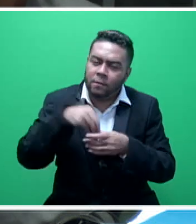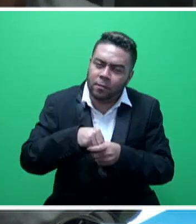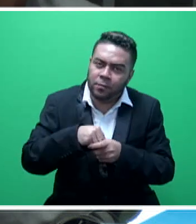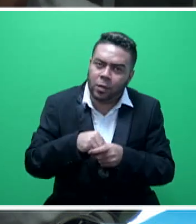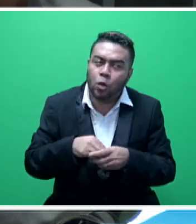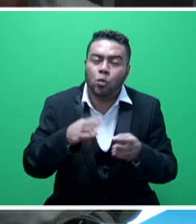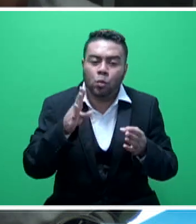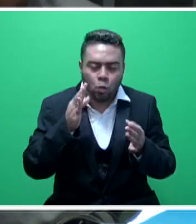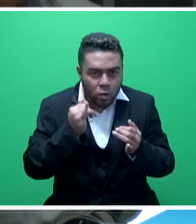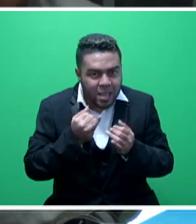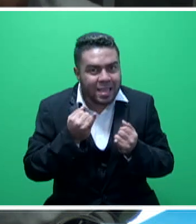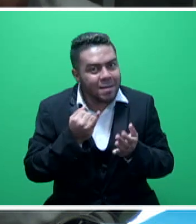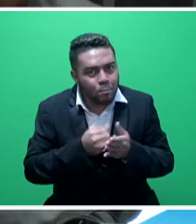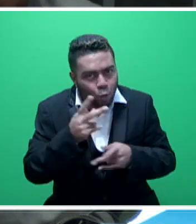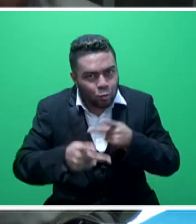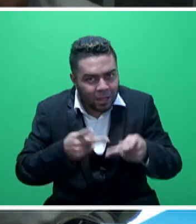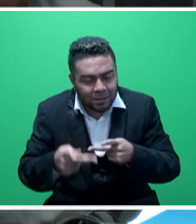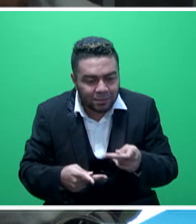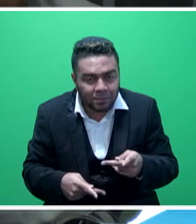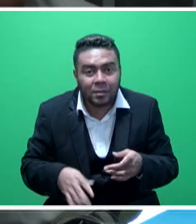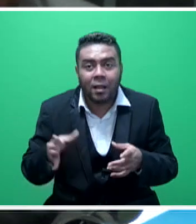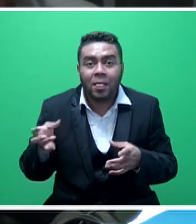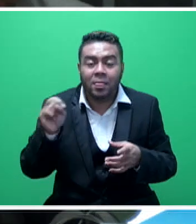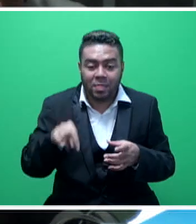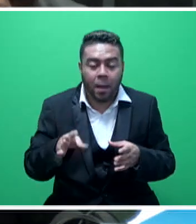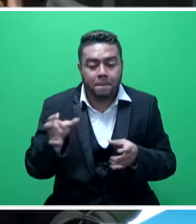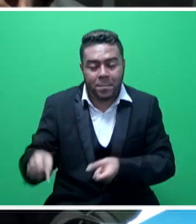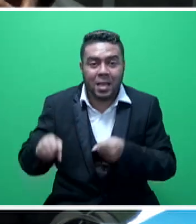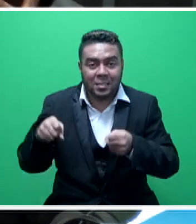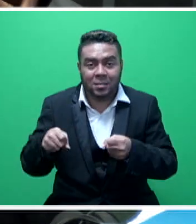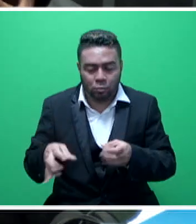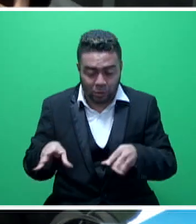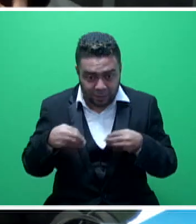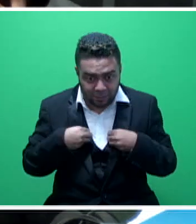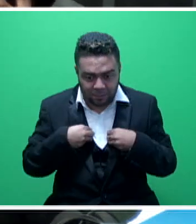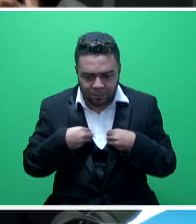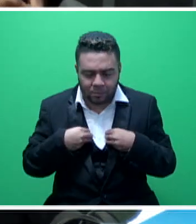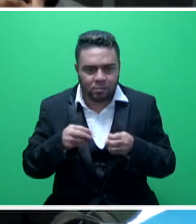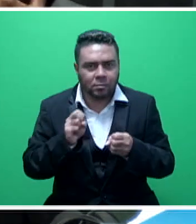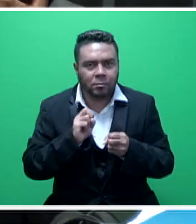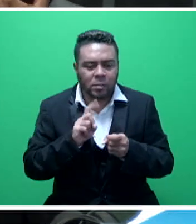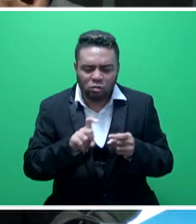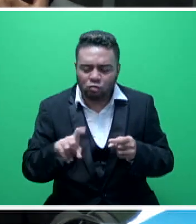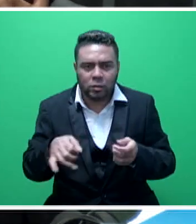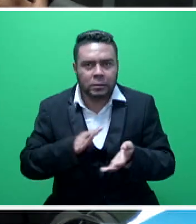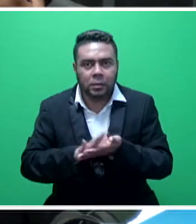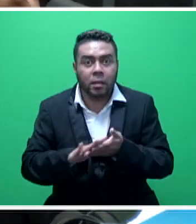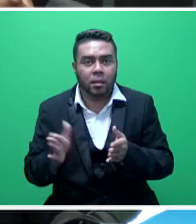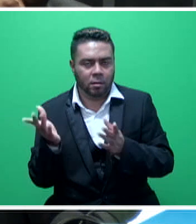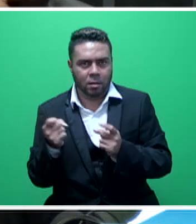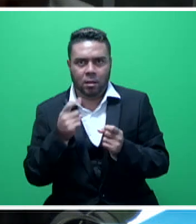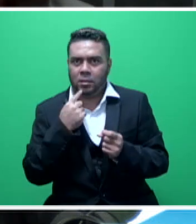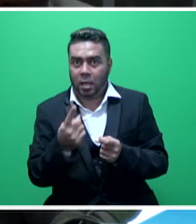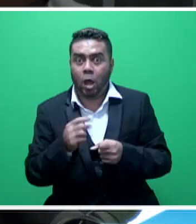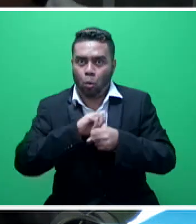immigration custom processes. Their luggage were disinfected. Once they picked up their luggage, the health and RFMF personnel briefed them on